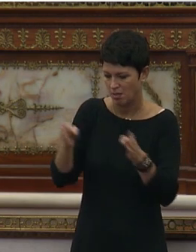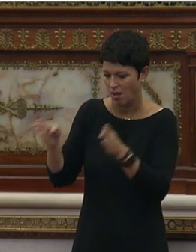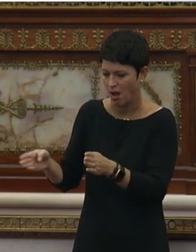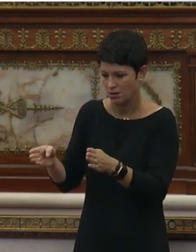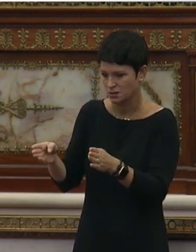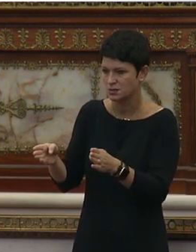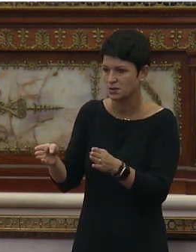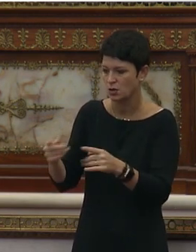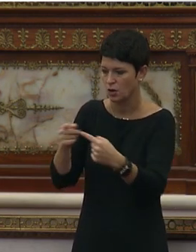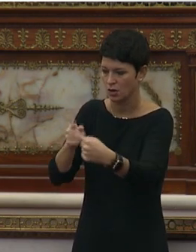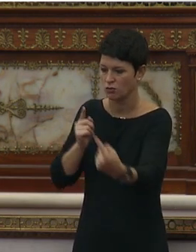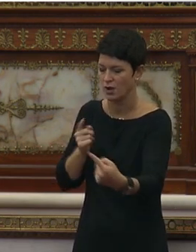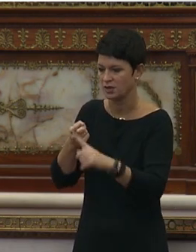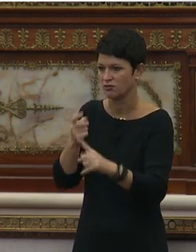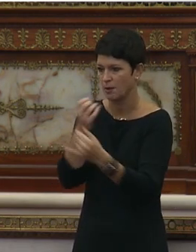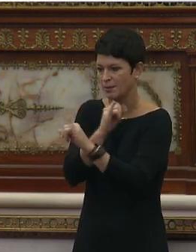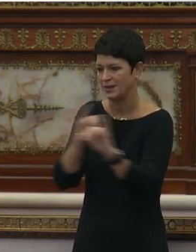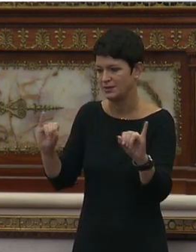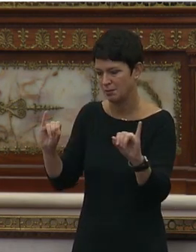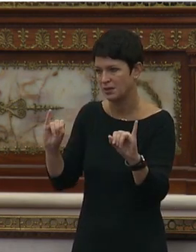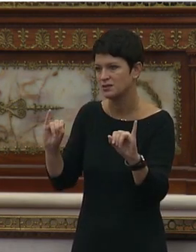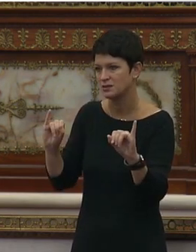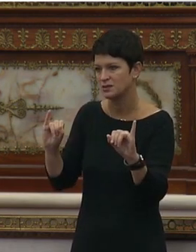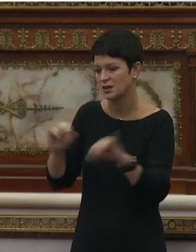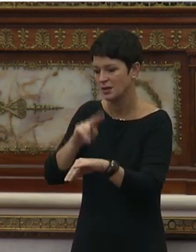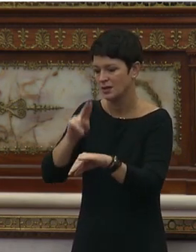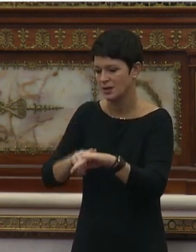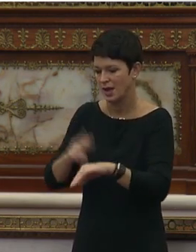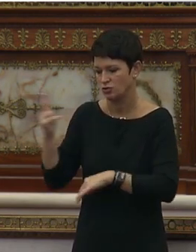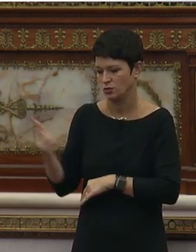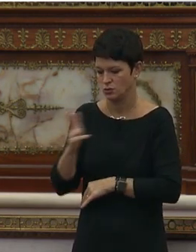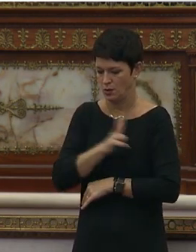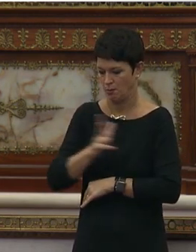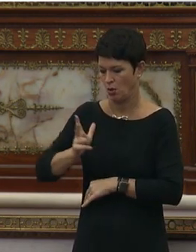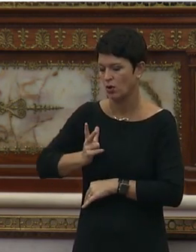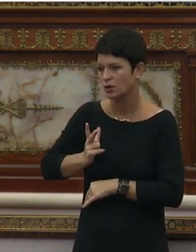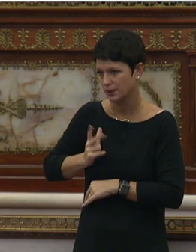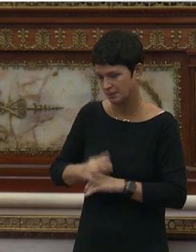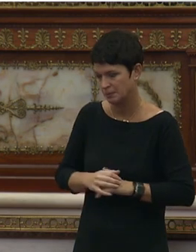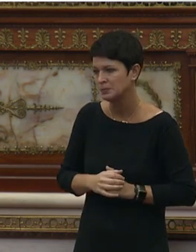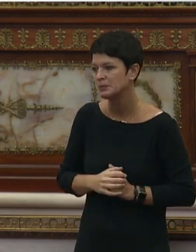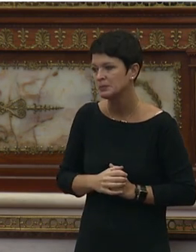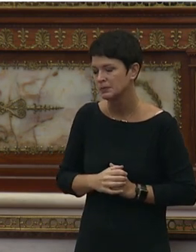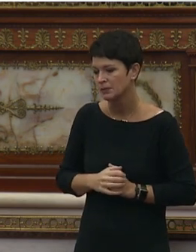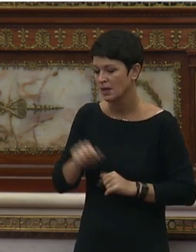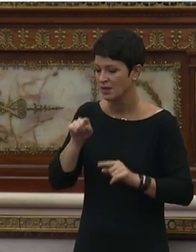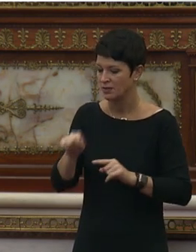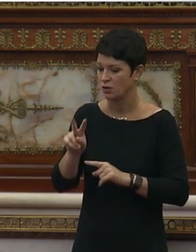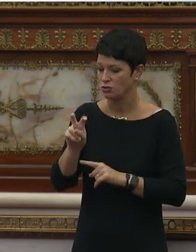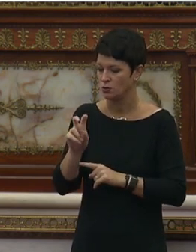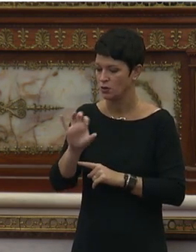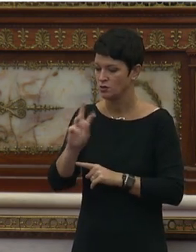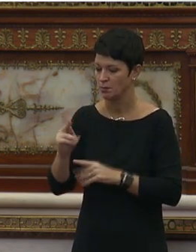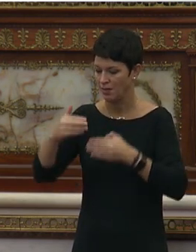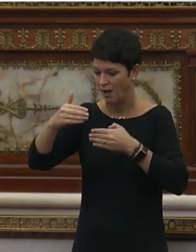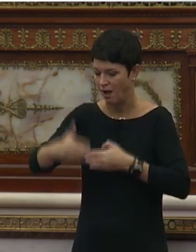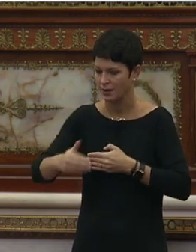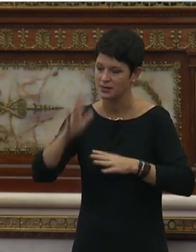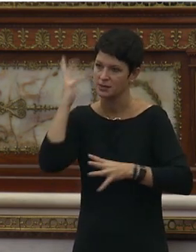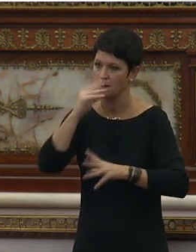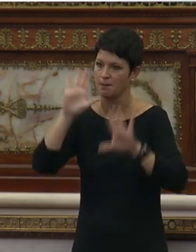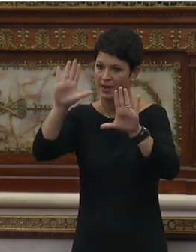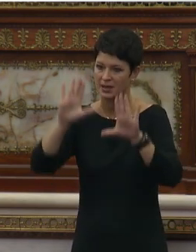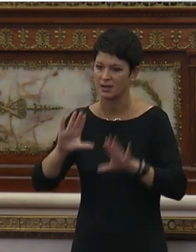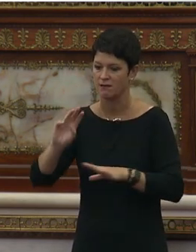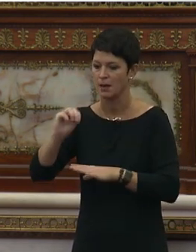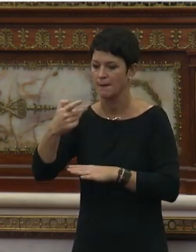directly across from Independence National Historic Park. There in the 200 block stands the magnificent